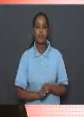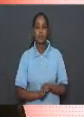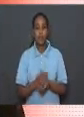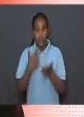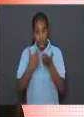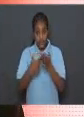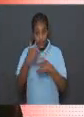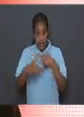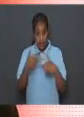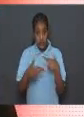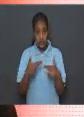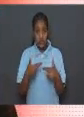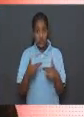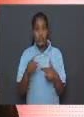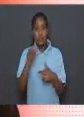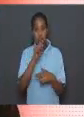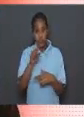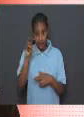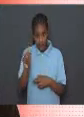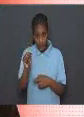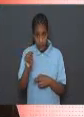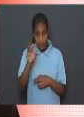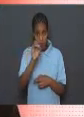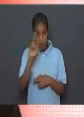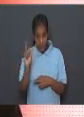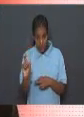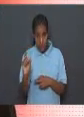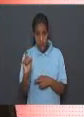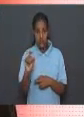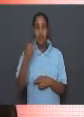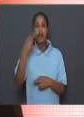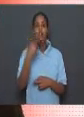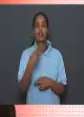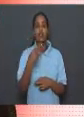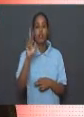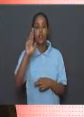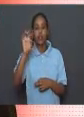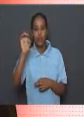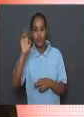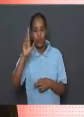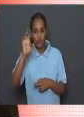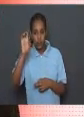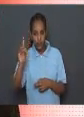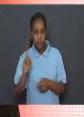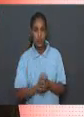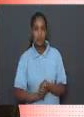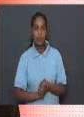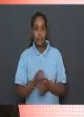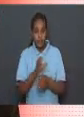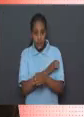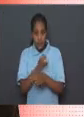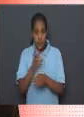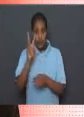In this reaction, the zinc oxidizes and the hydrogen reduces. The